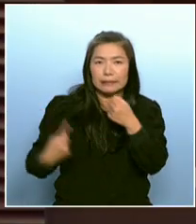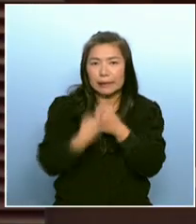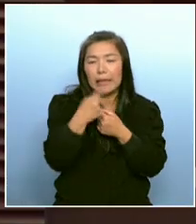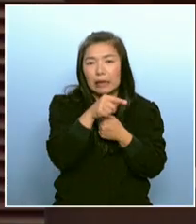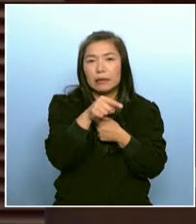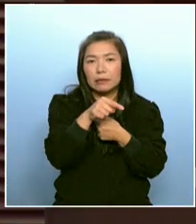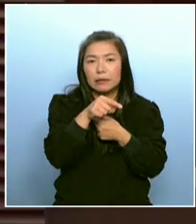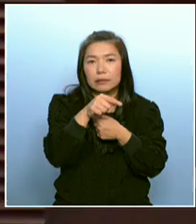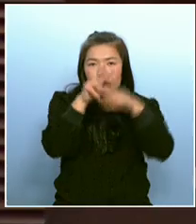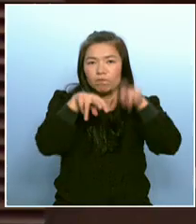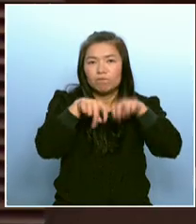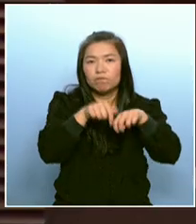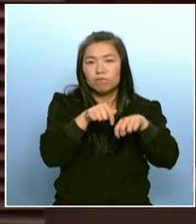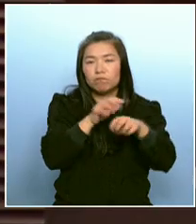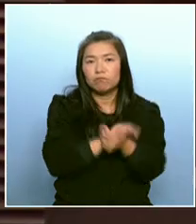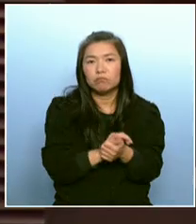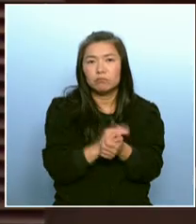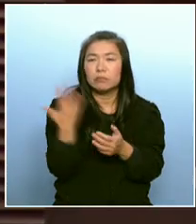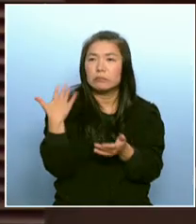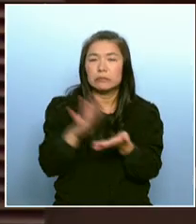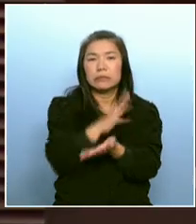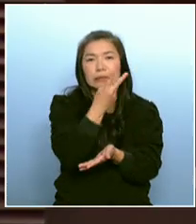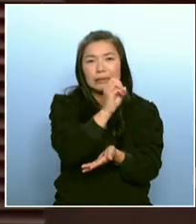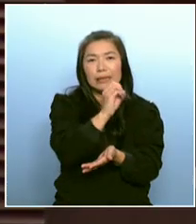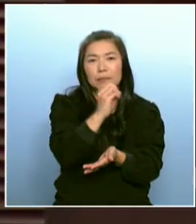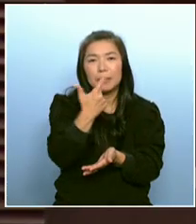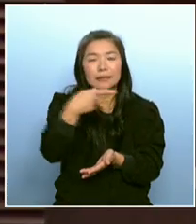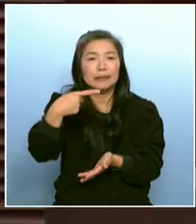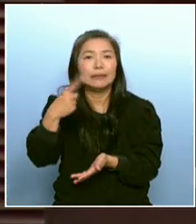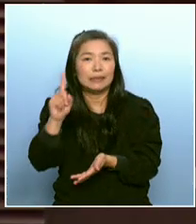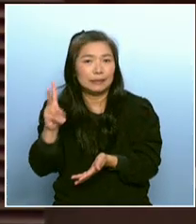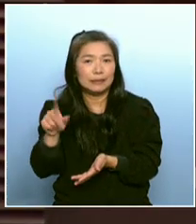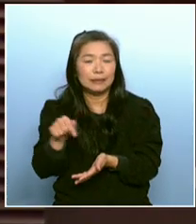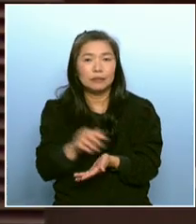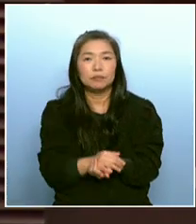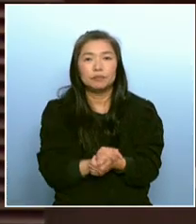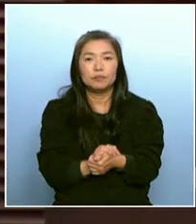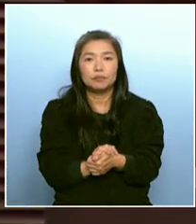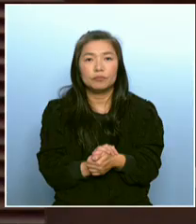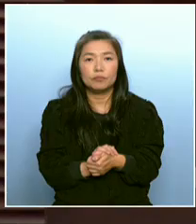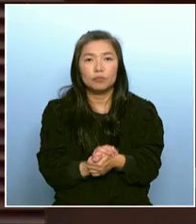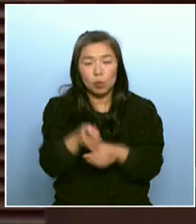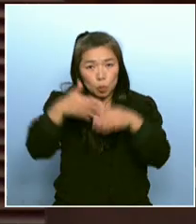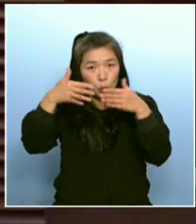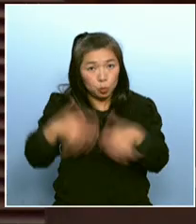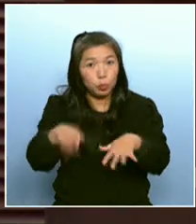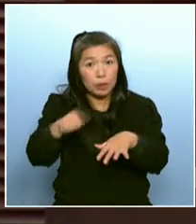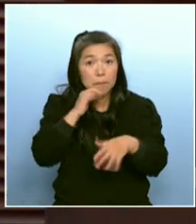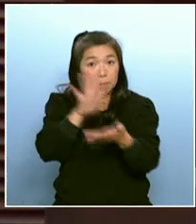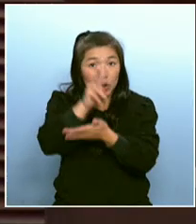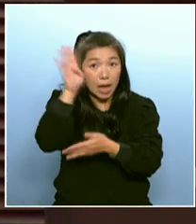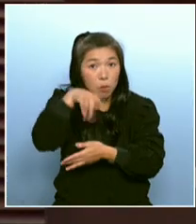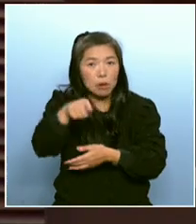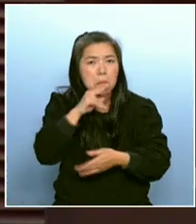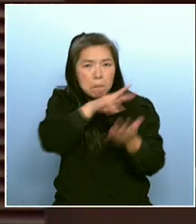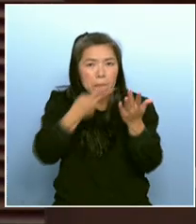of tracking studies. For the first tracking study, we looked at children from 2008 to